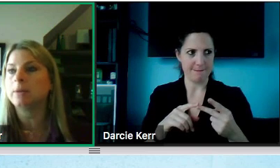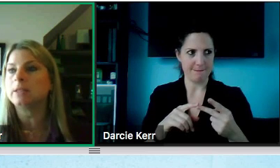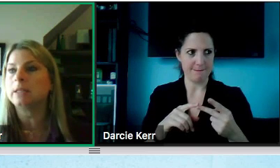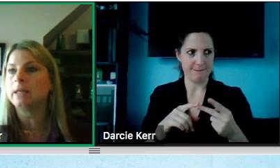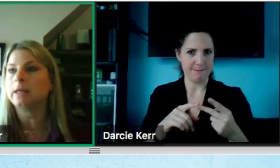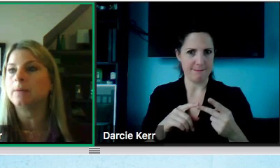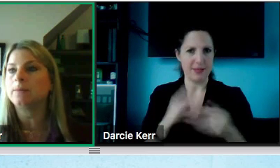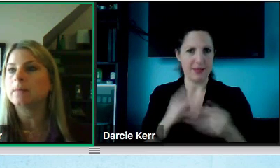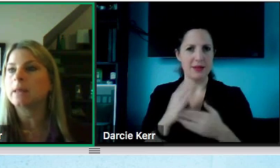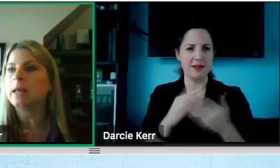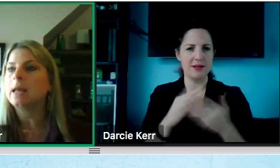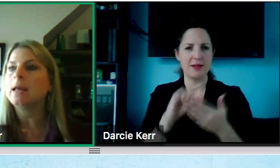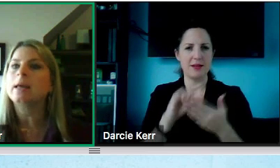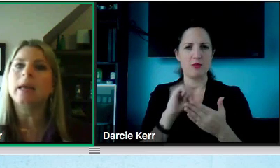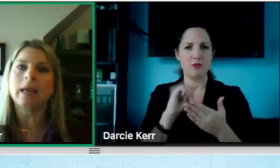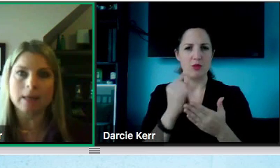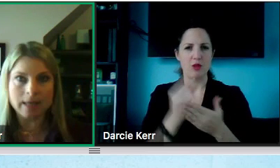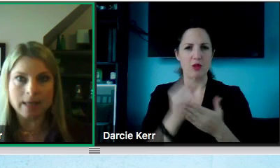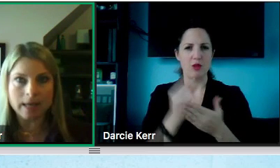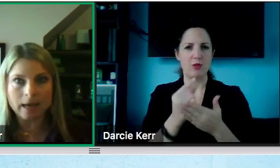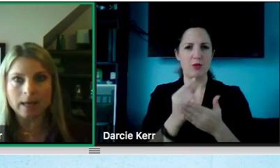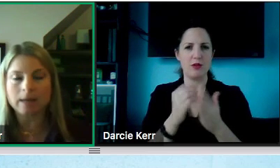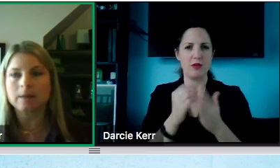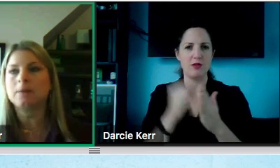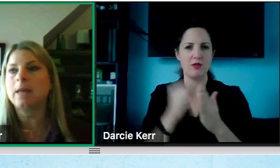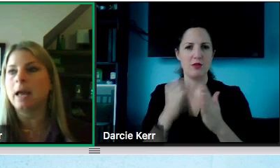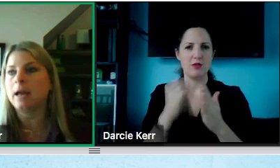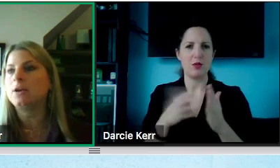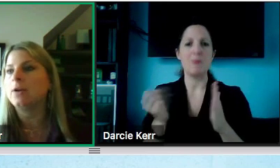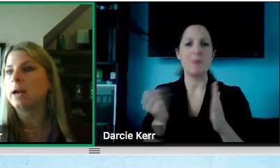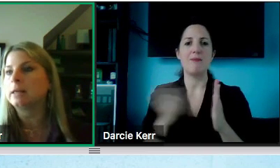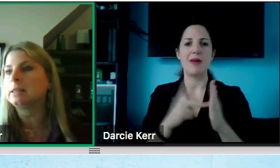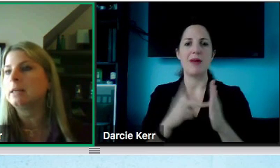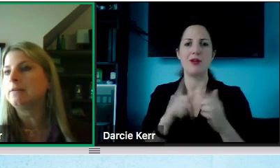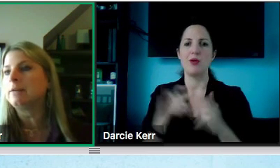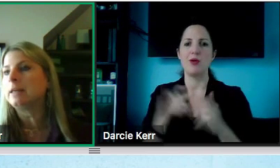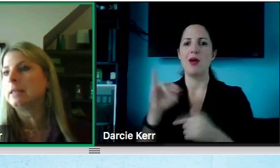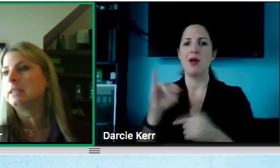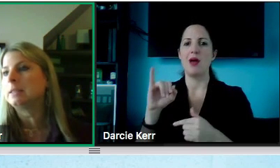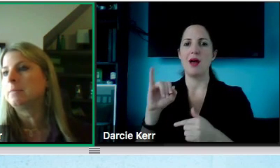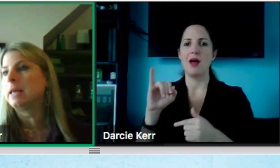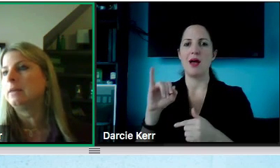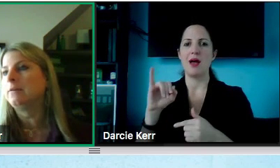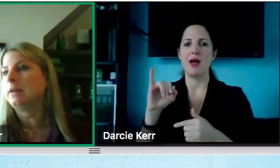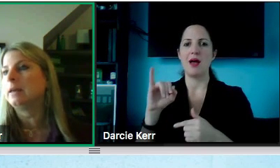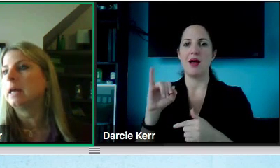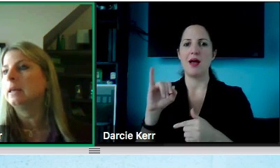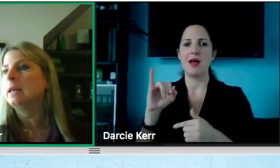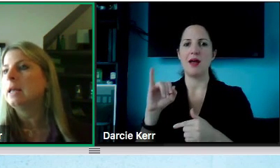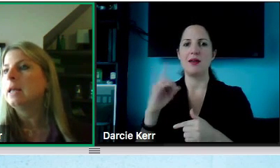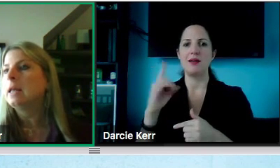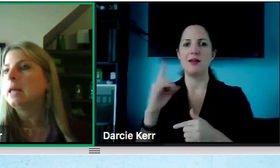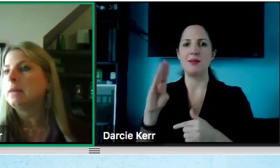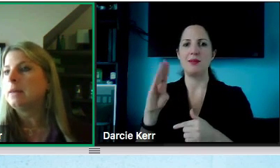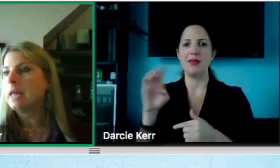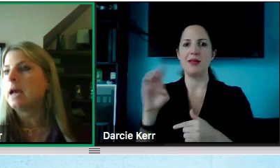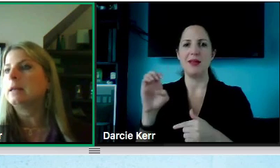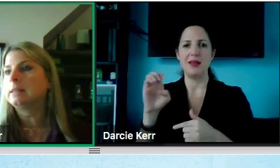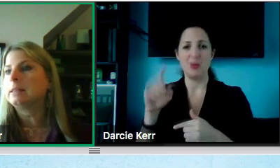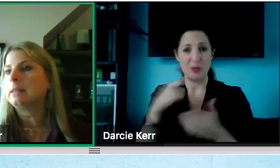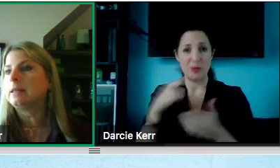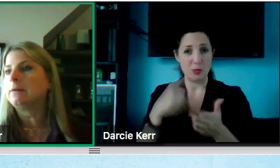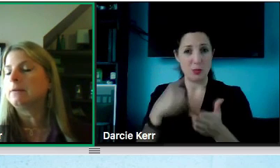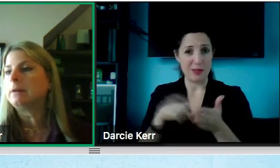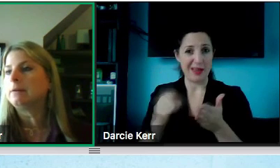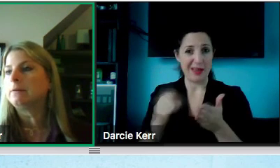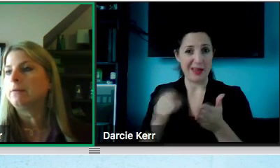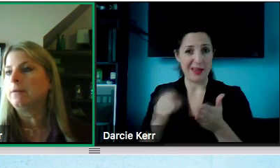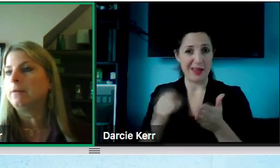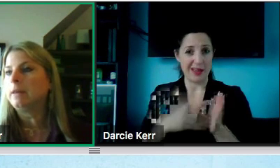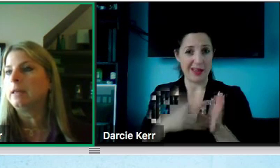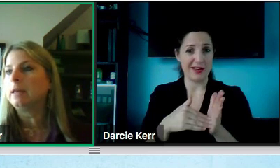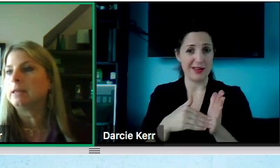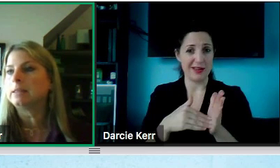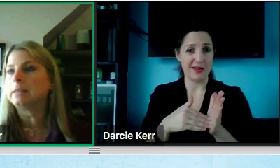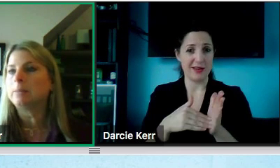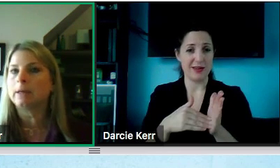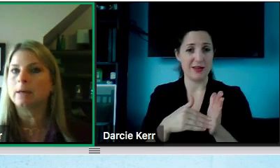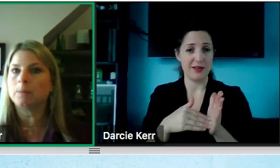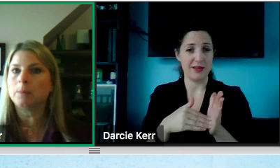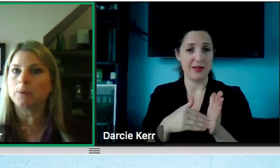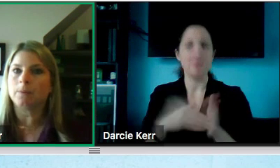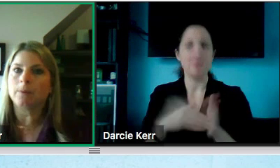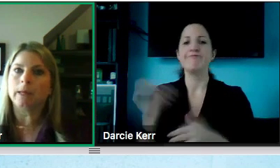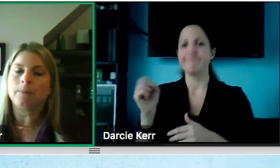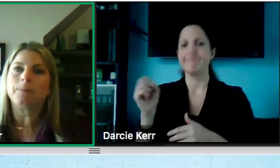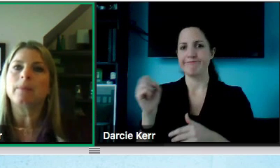to IBDE. Yeah, and you're asking if they need to pay the fee again. Yes, the fee